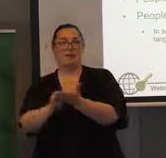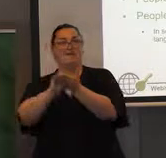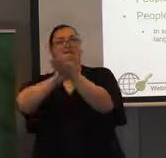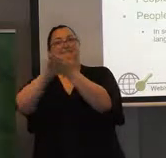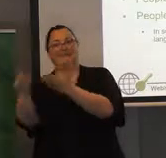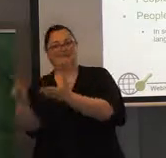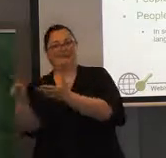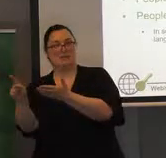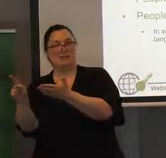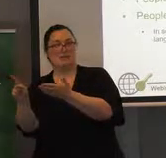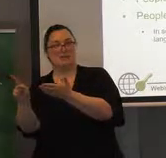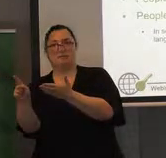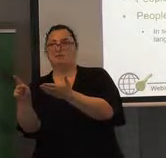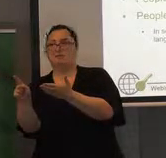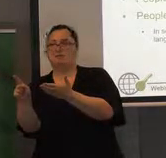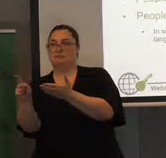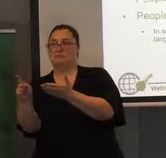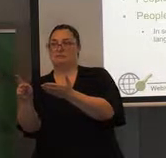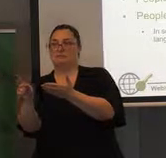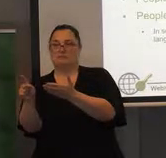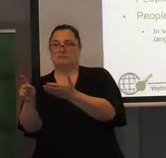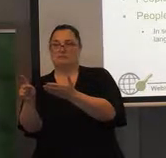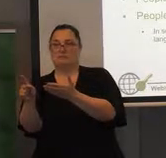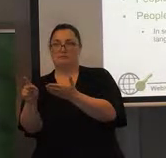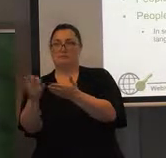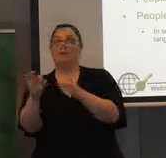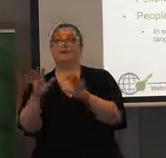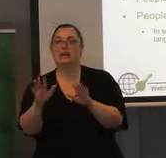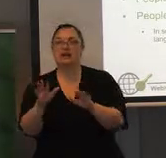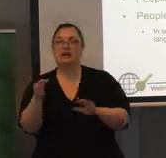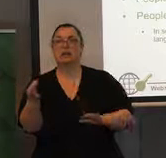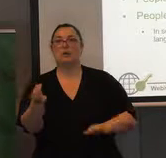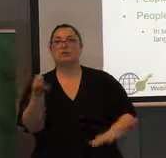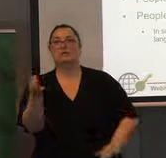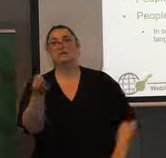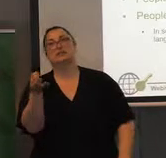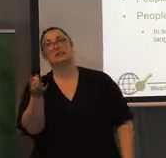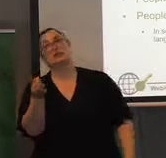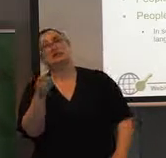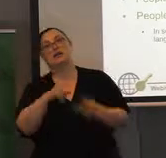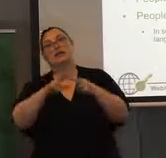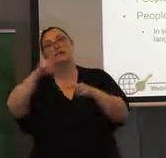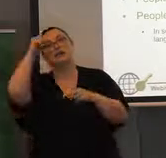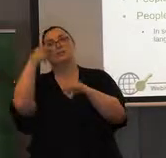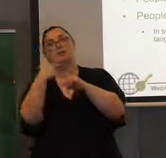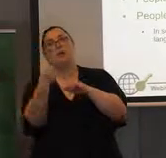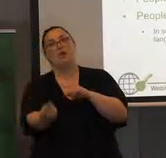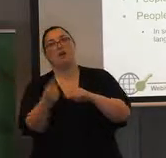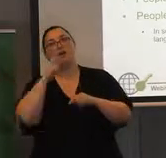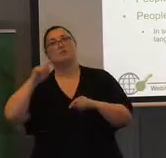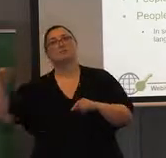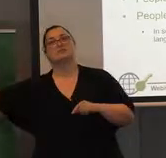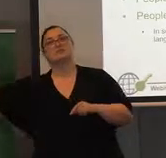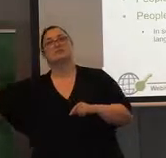download that later on after they're finished rather than to hang everything up waiting for it now. The simple matter in the link of saying how